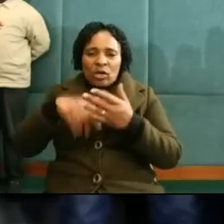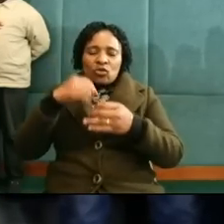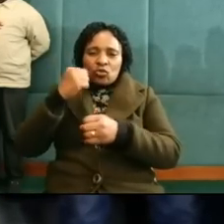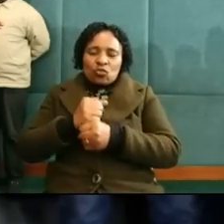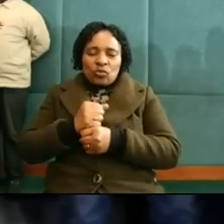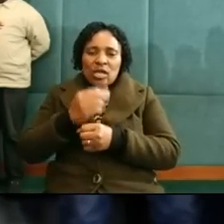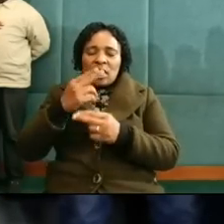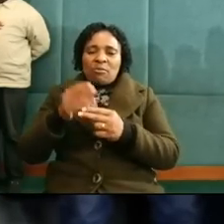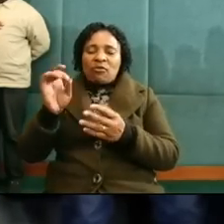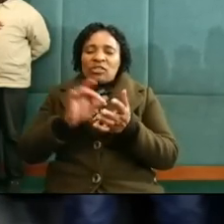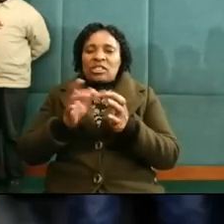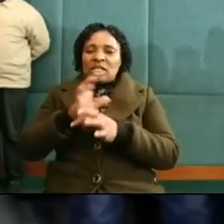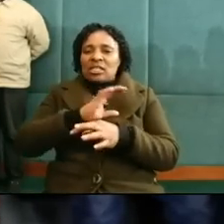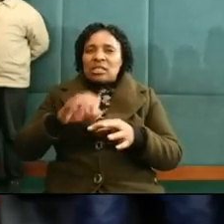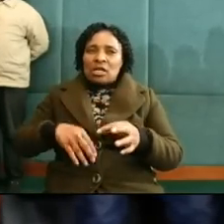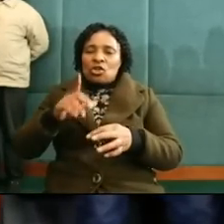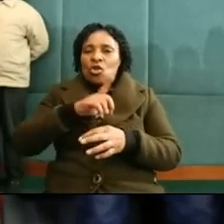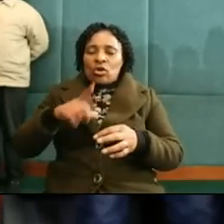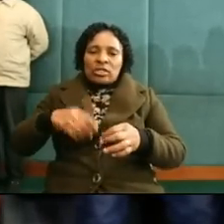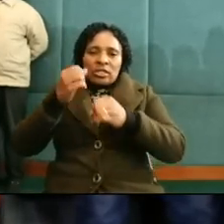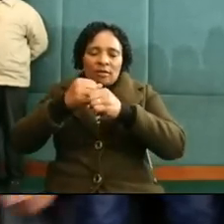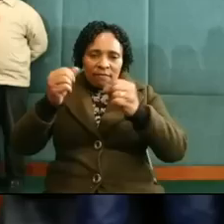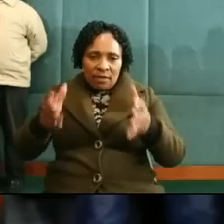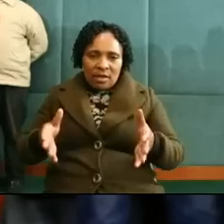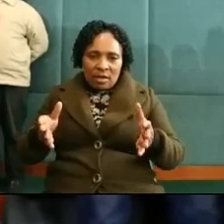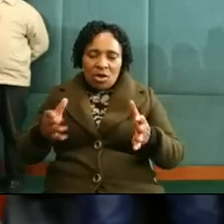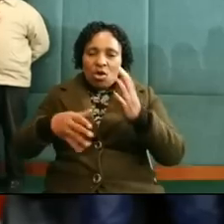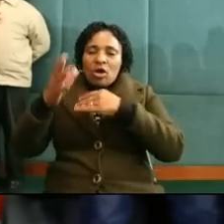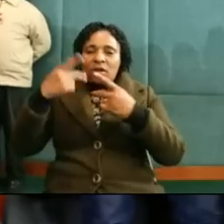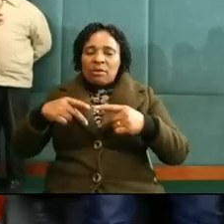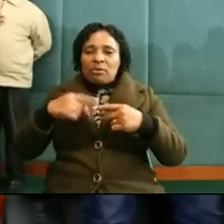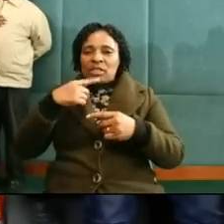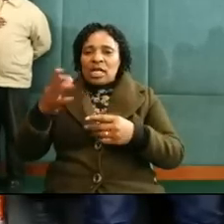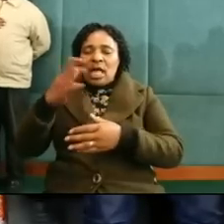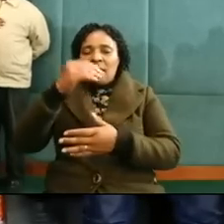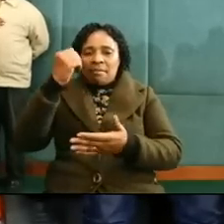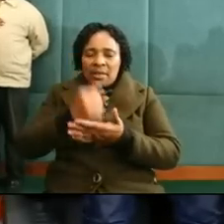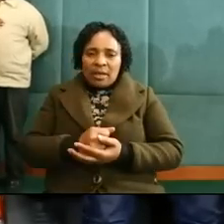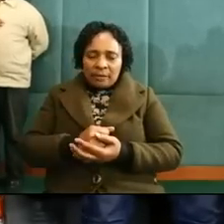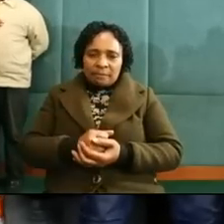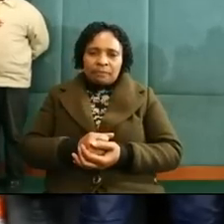In the name of Jesus Christ, our Lord and Savior, let God's people say, Amen.